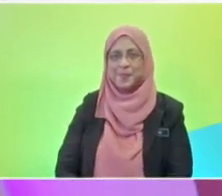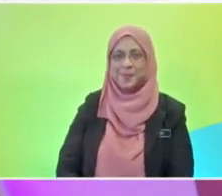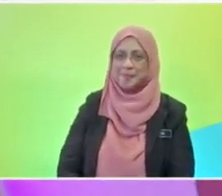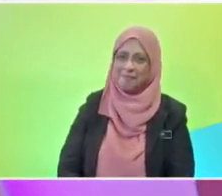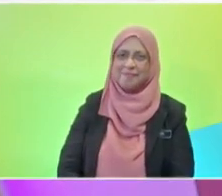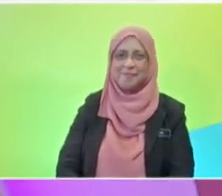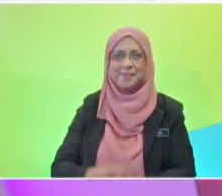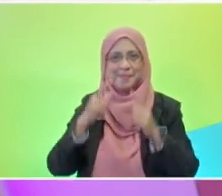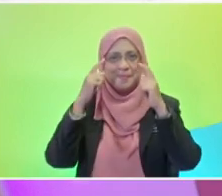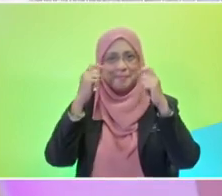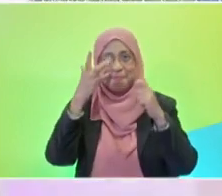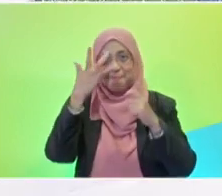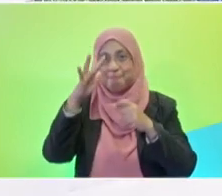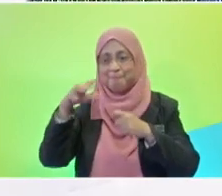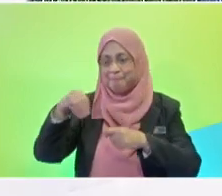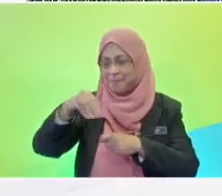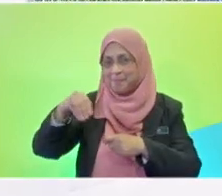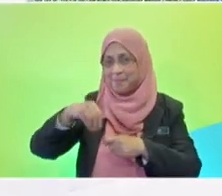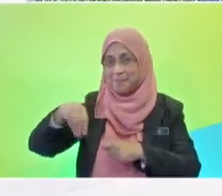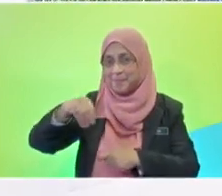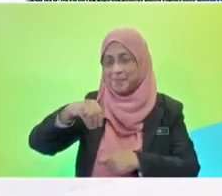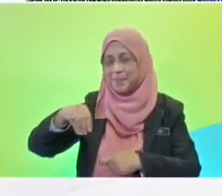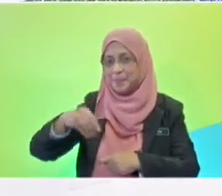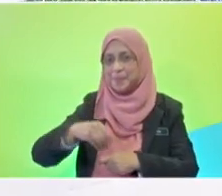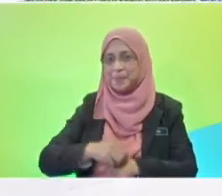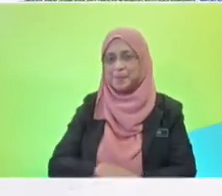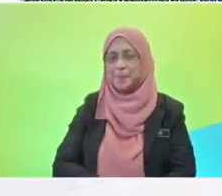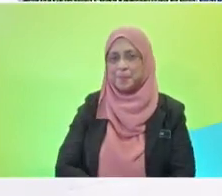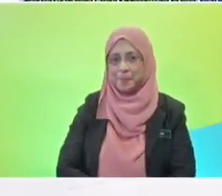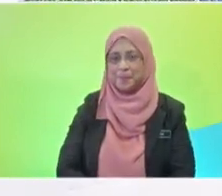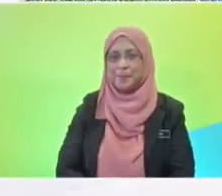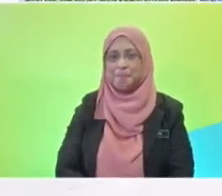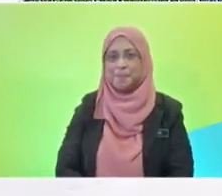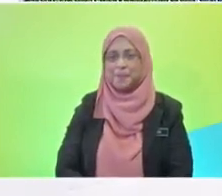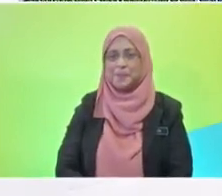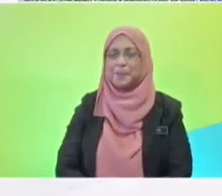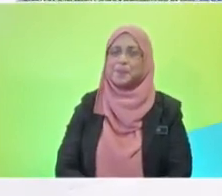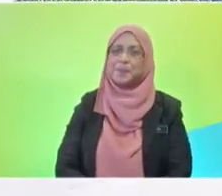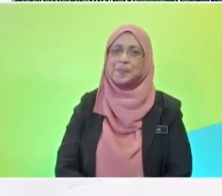at this. Wow, look at that. We need, that's why we need